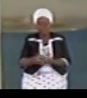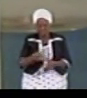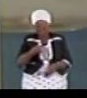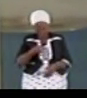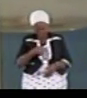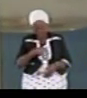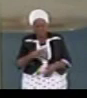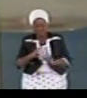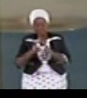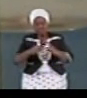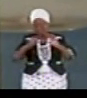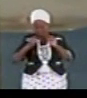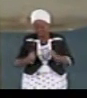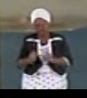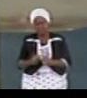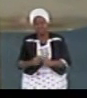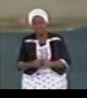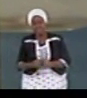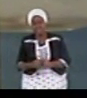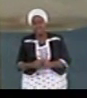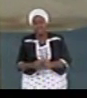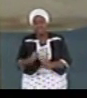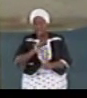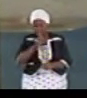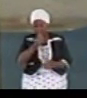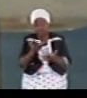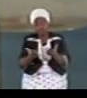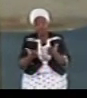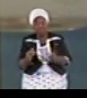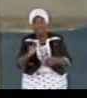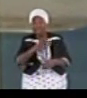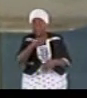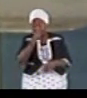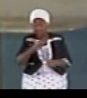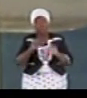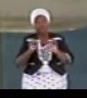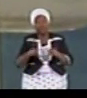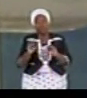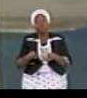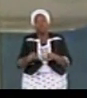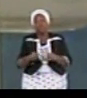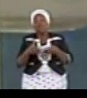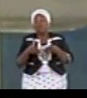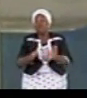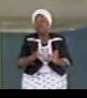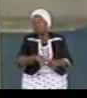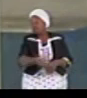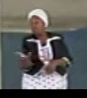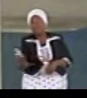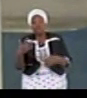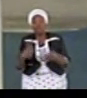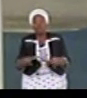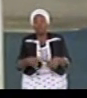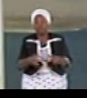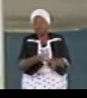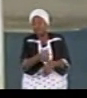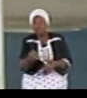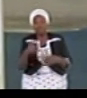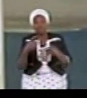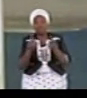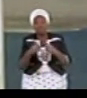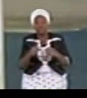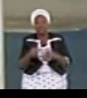I'm strong. I'm willing and I'm able. Let it come, whatever. Image, a